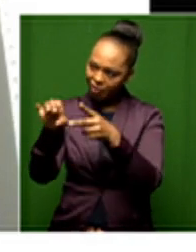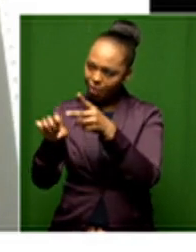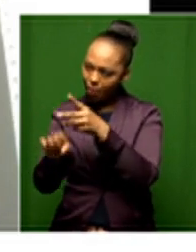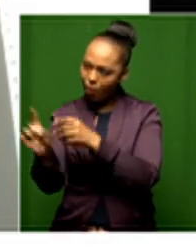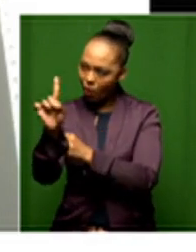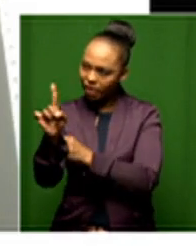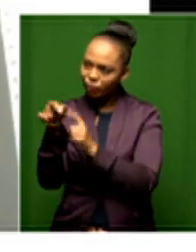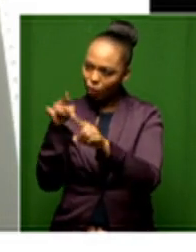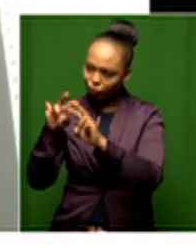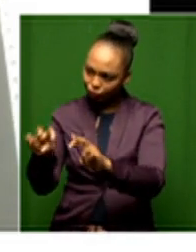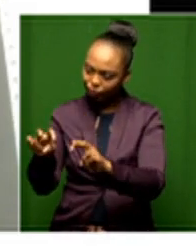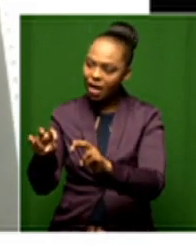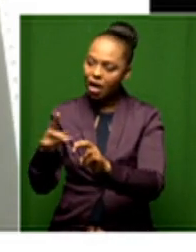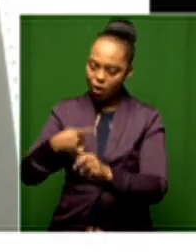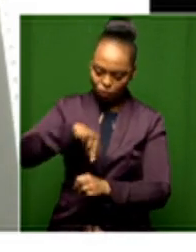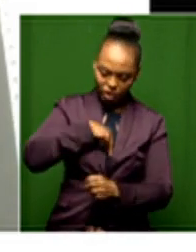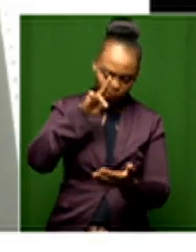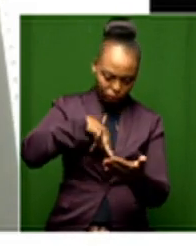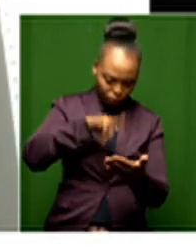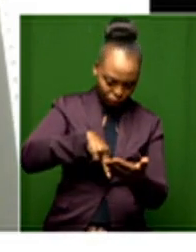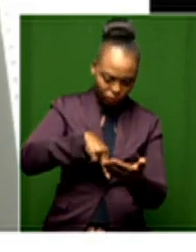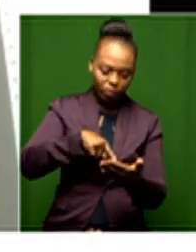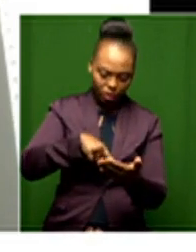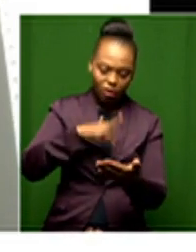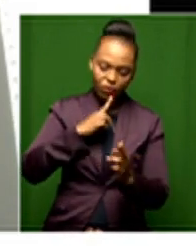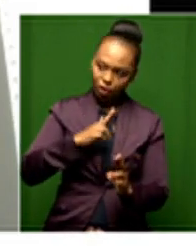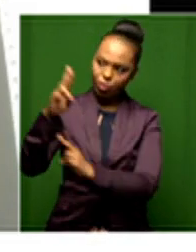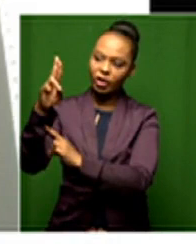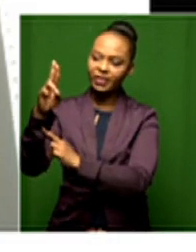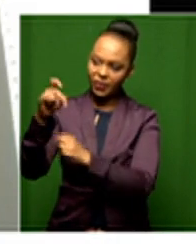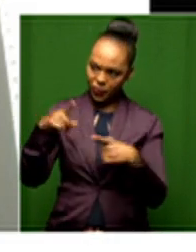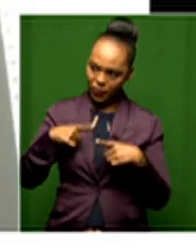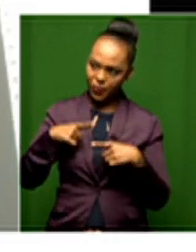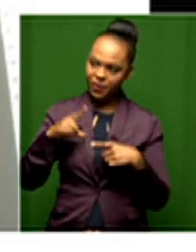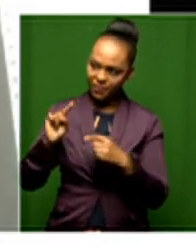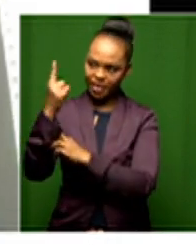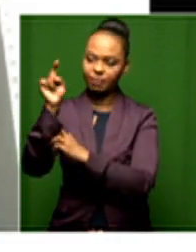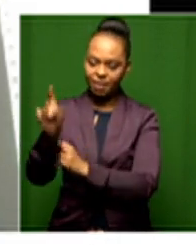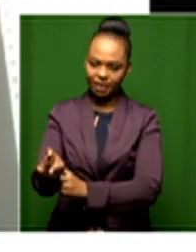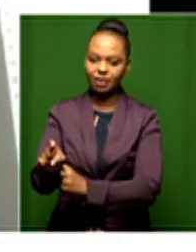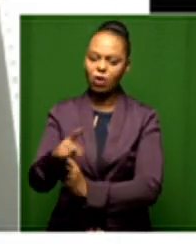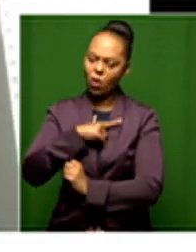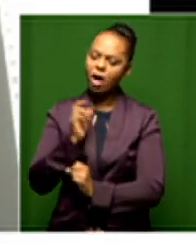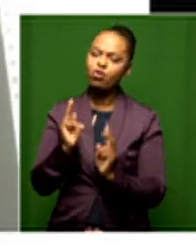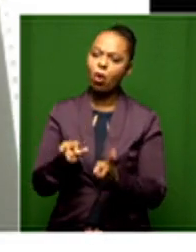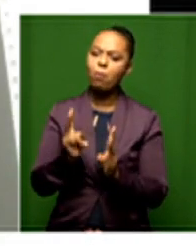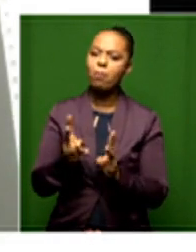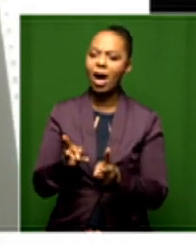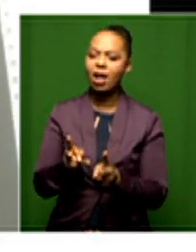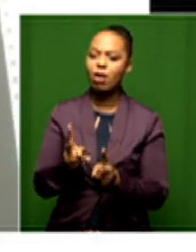is, we understand, being advised by legal, that it is normal procedure in an